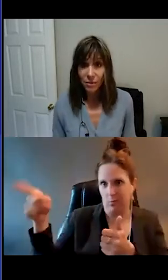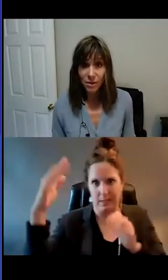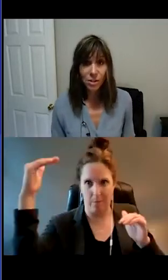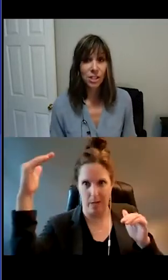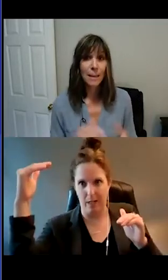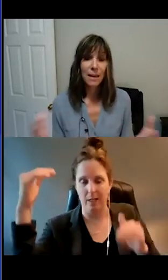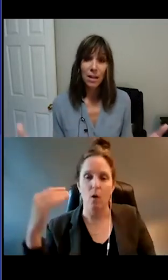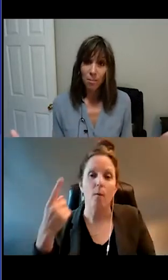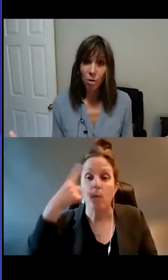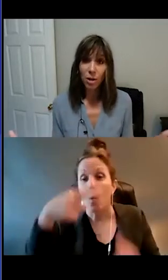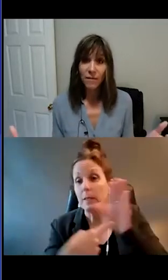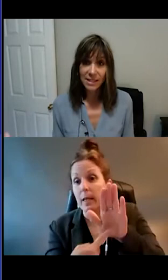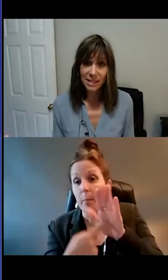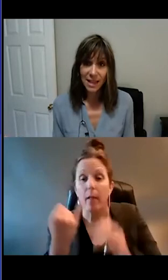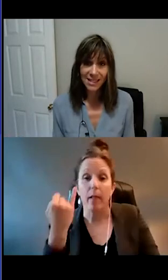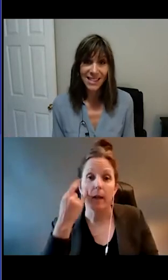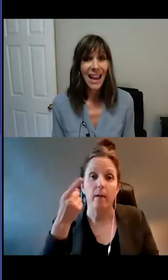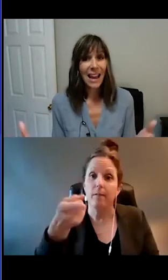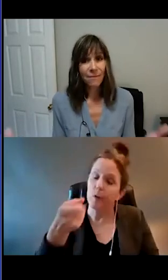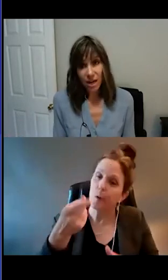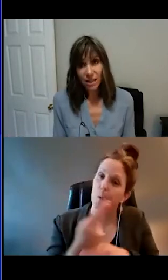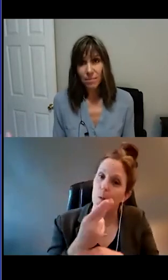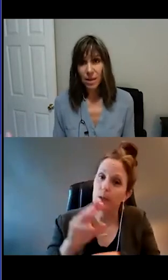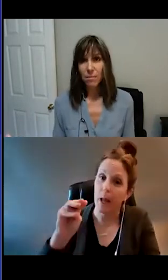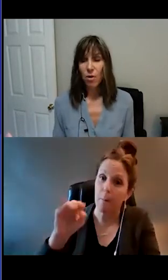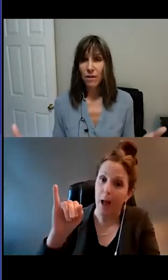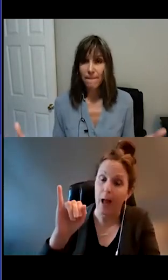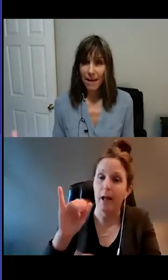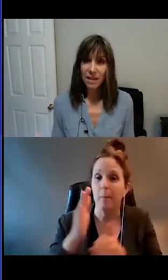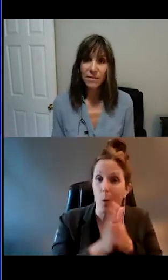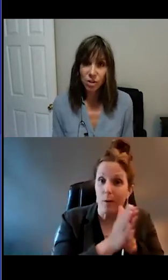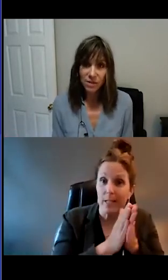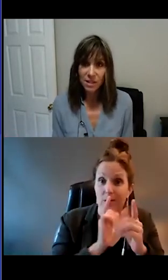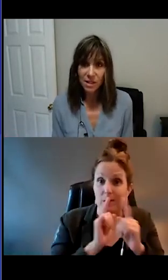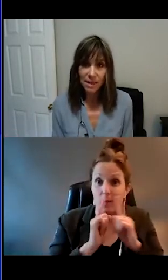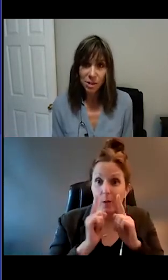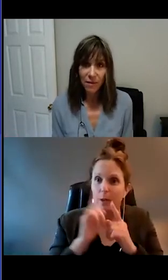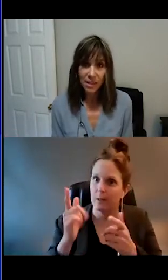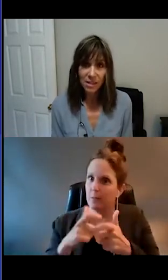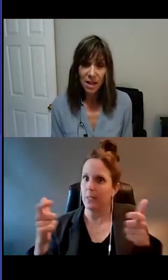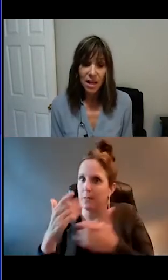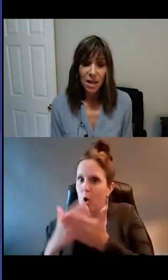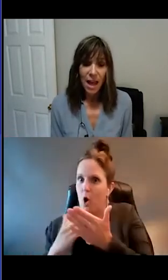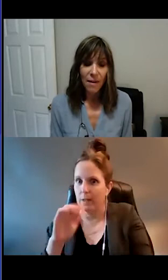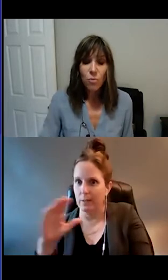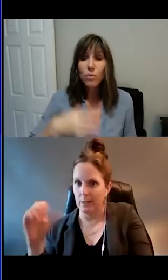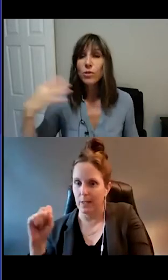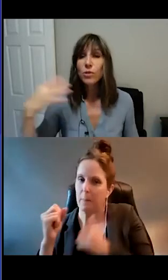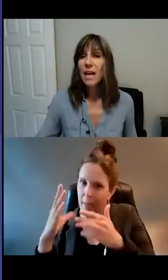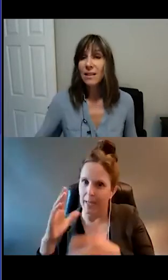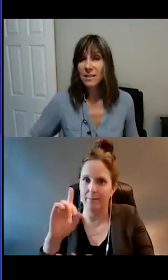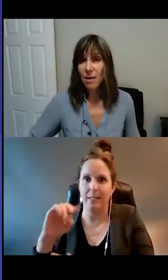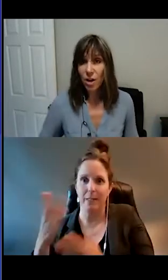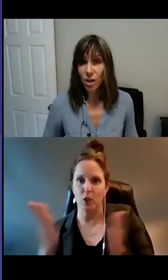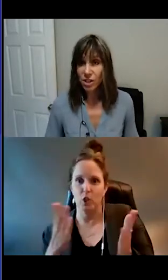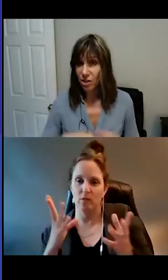motivational interviewing, which is a big component of ACCS, and frankly, a big component of many of the services DMH provides, if everyone were